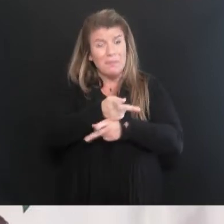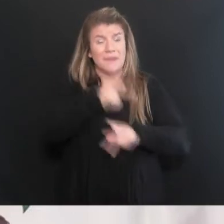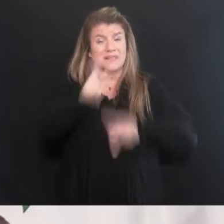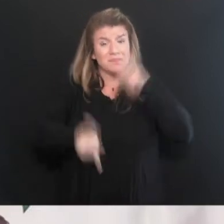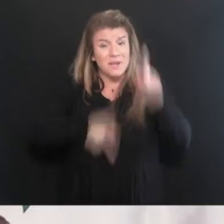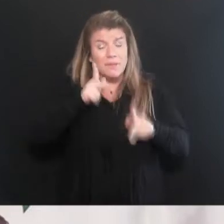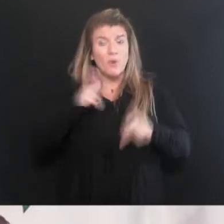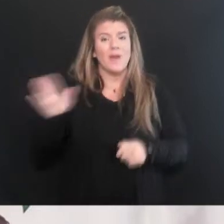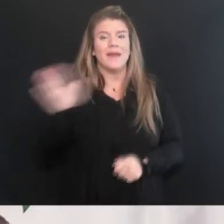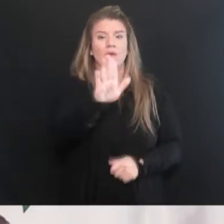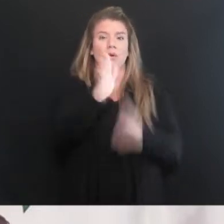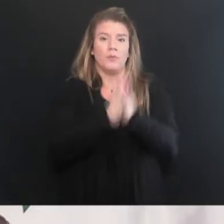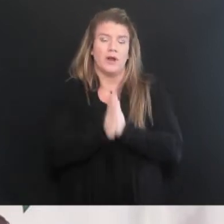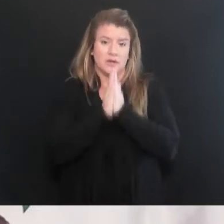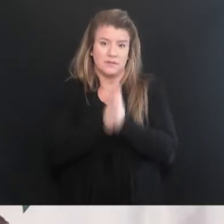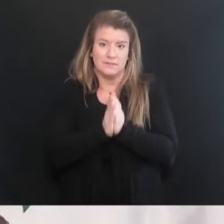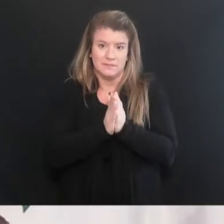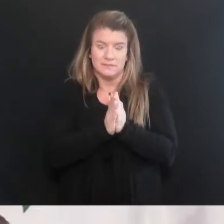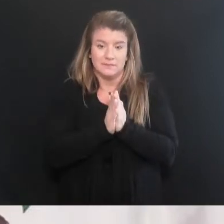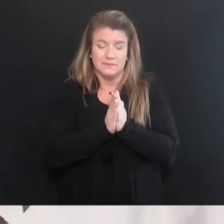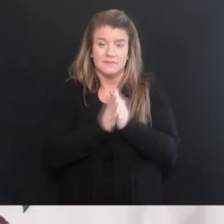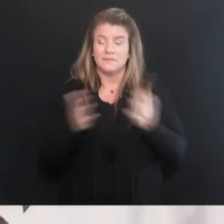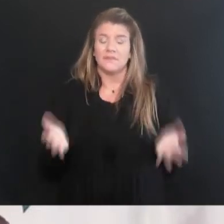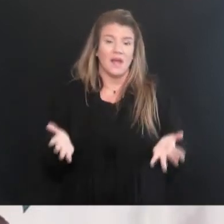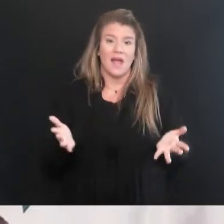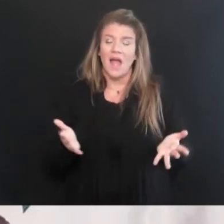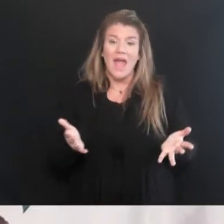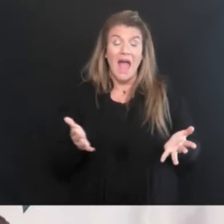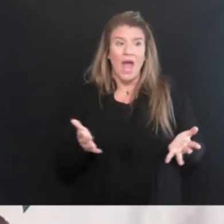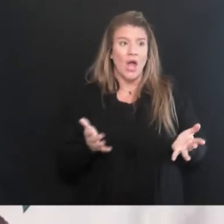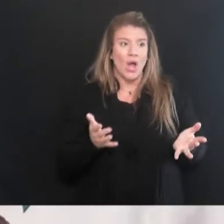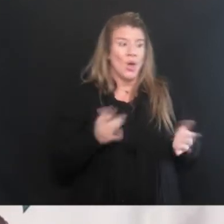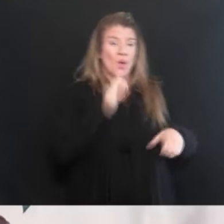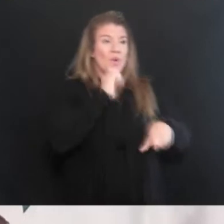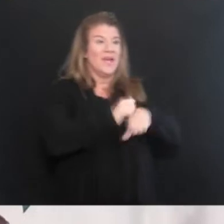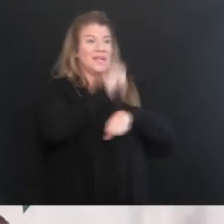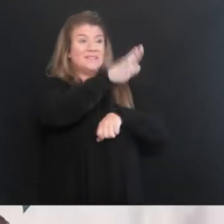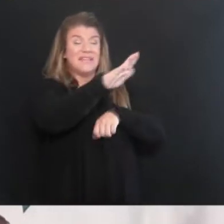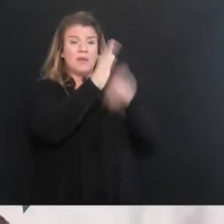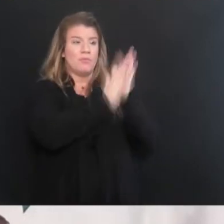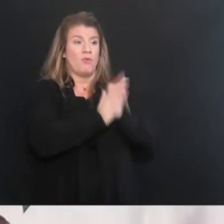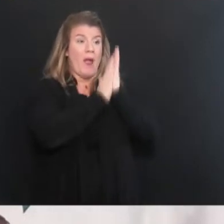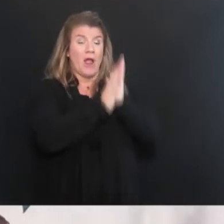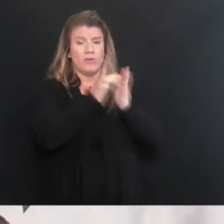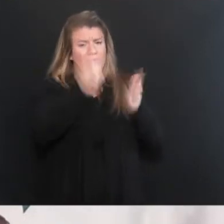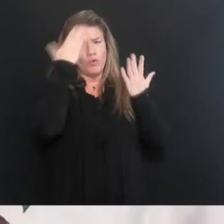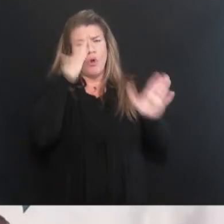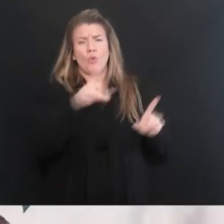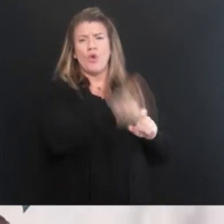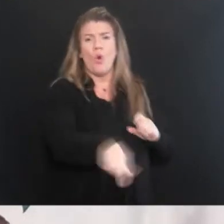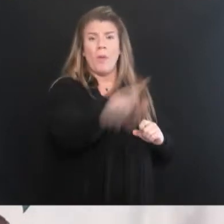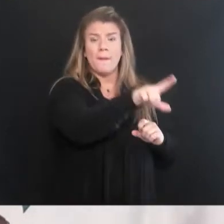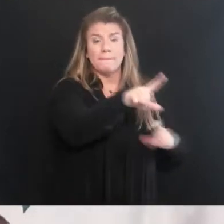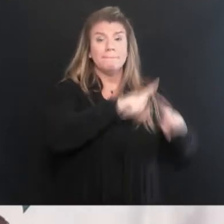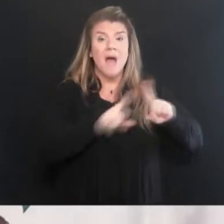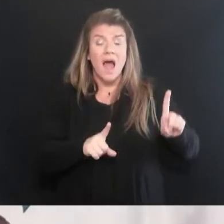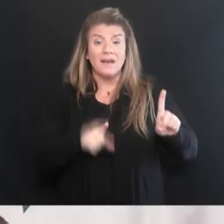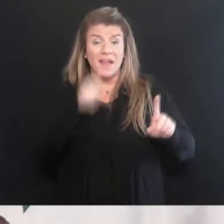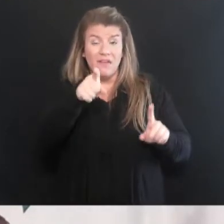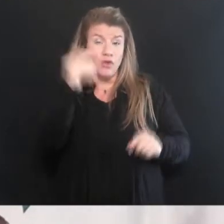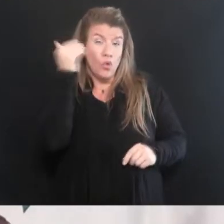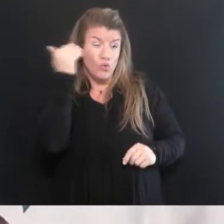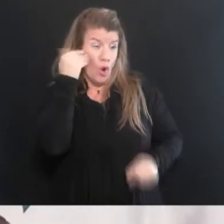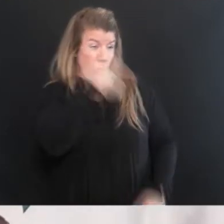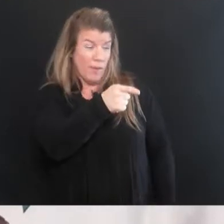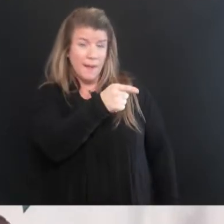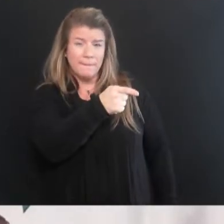prayers. We can send up lots and lots of prayers if you don't know any of them, and if you know them, please call them, or please go see